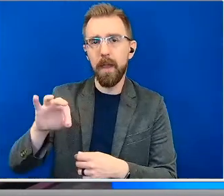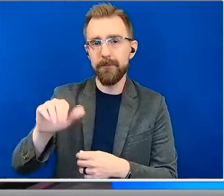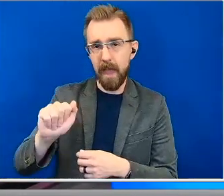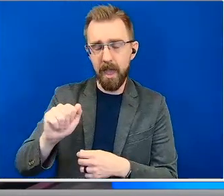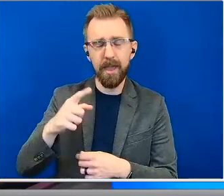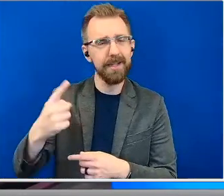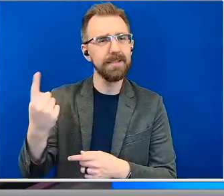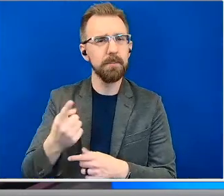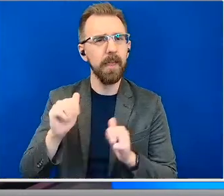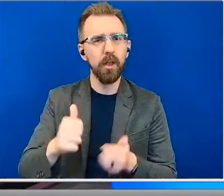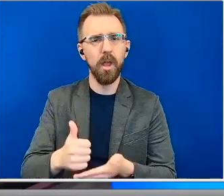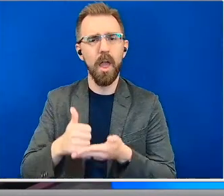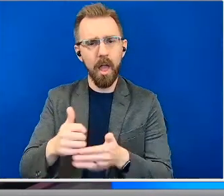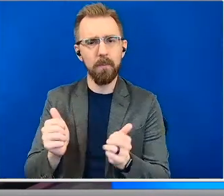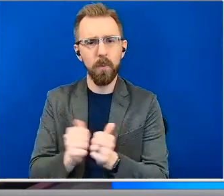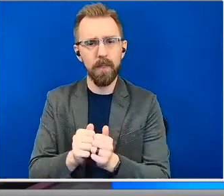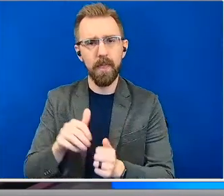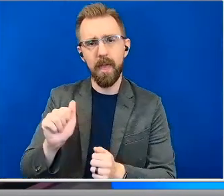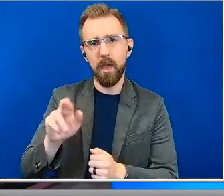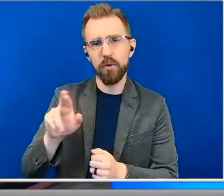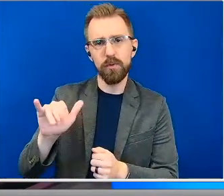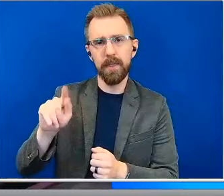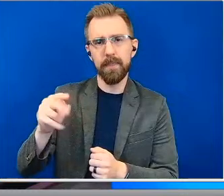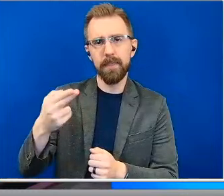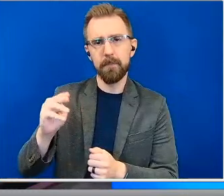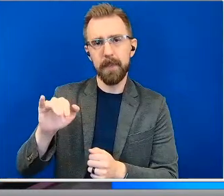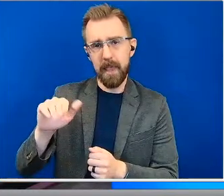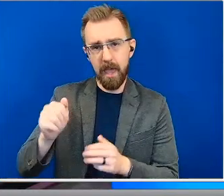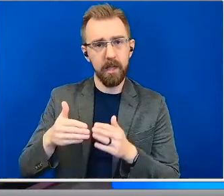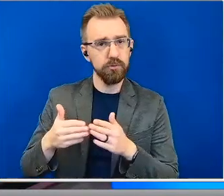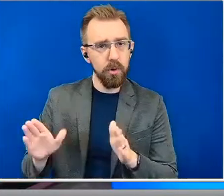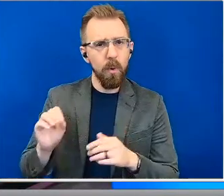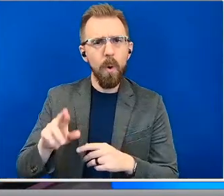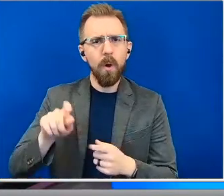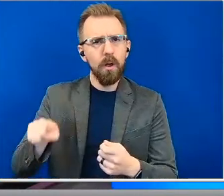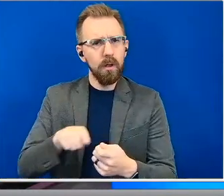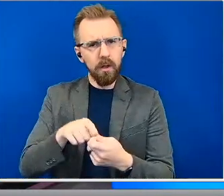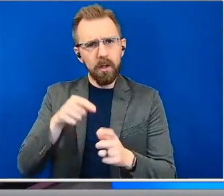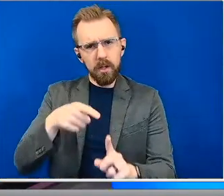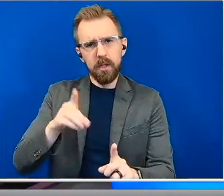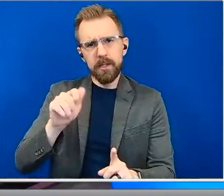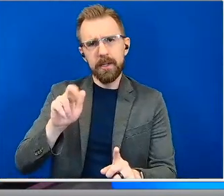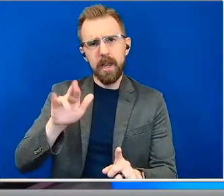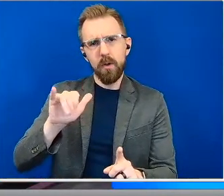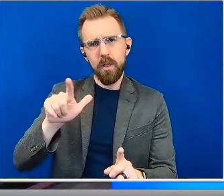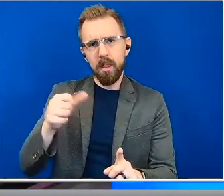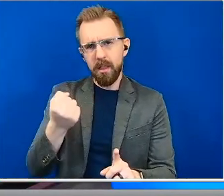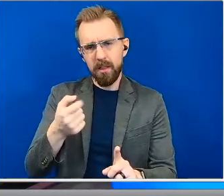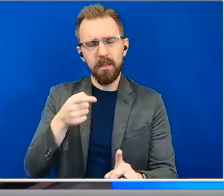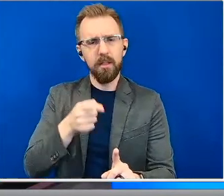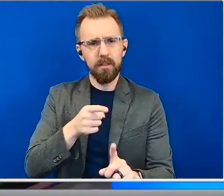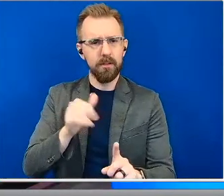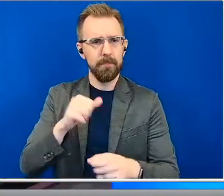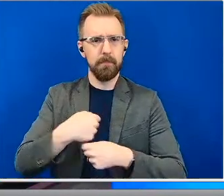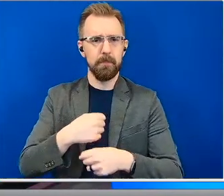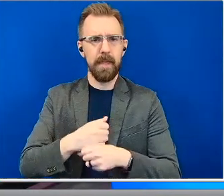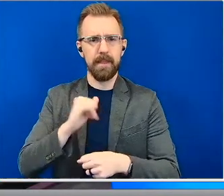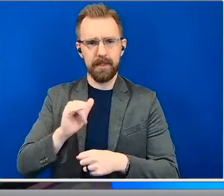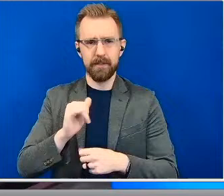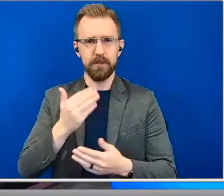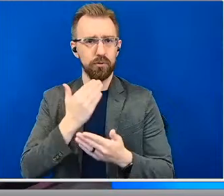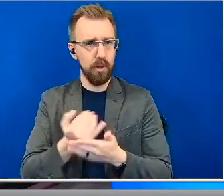with arrhythmias in general, or was it specifically Daryle's type of AFib that made this such a good idea for a